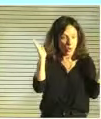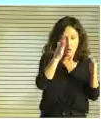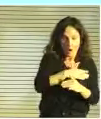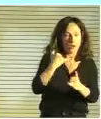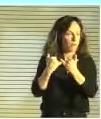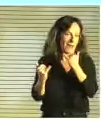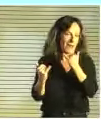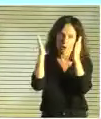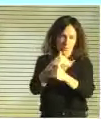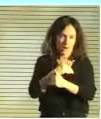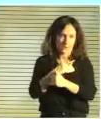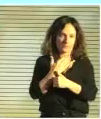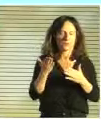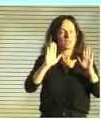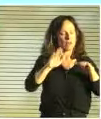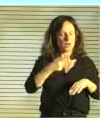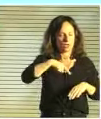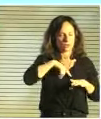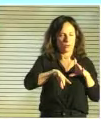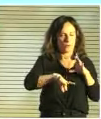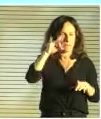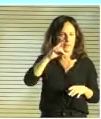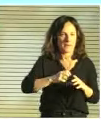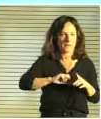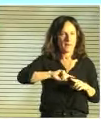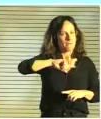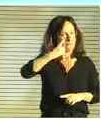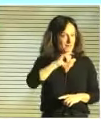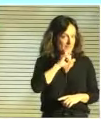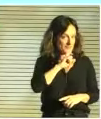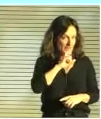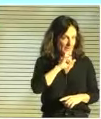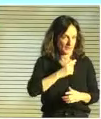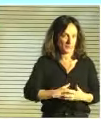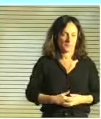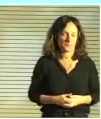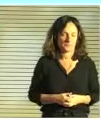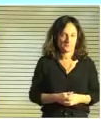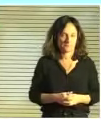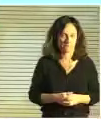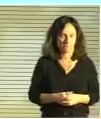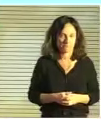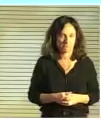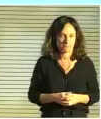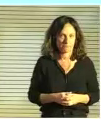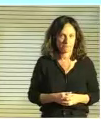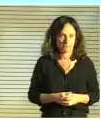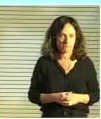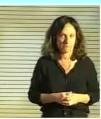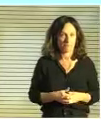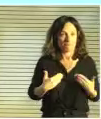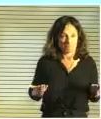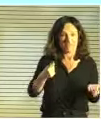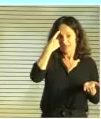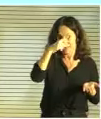I thought the guys in SBTI know us better than we know ourselves. They sent questions over questions.